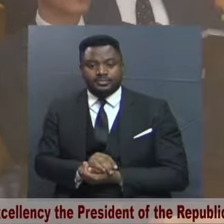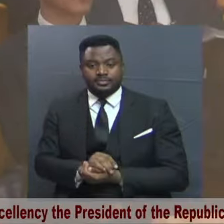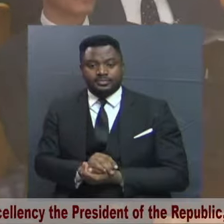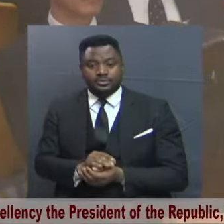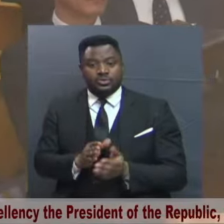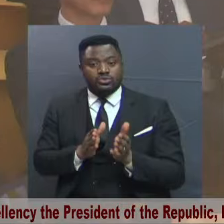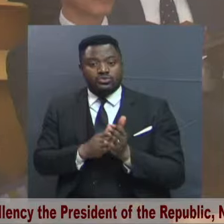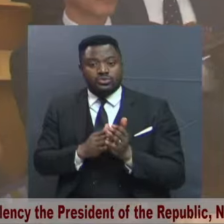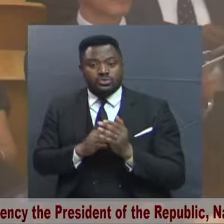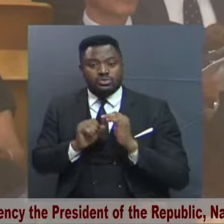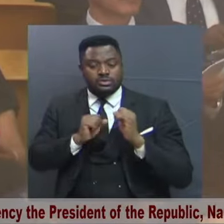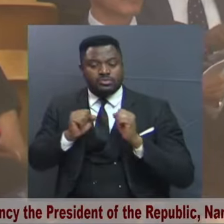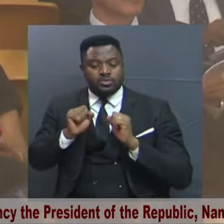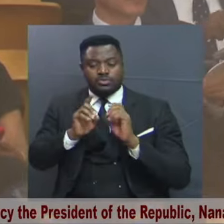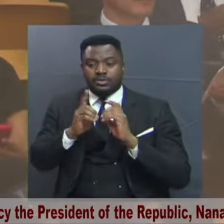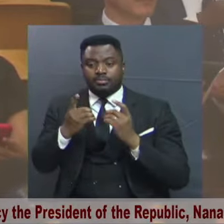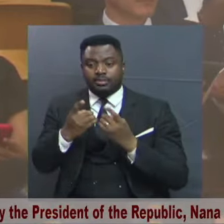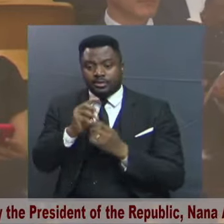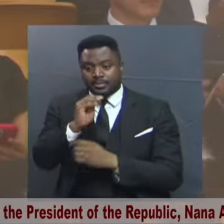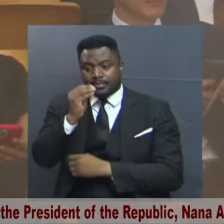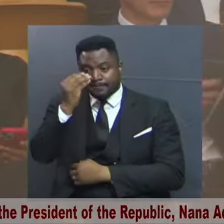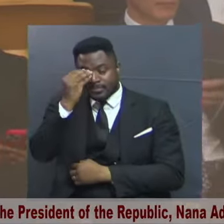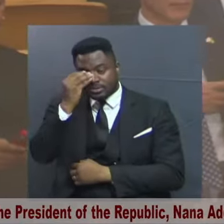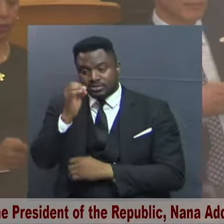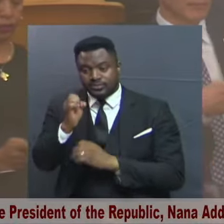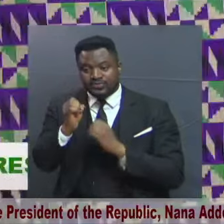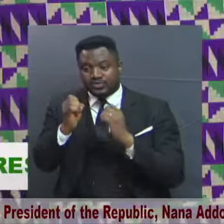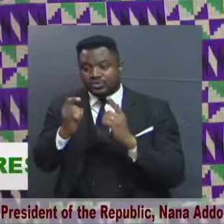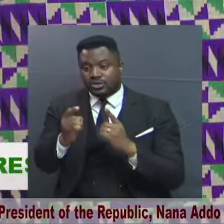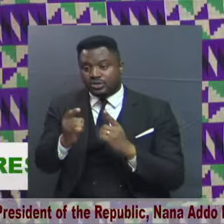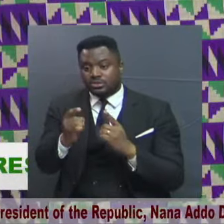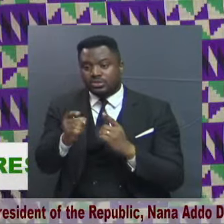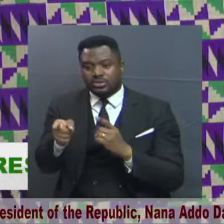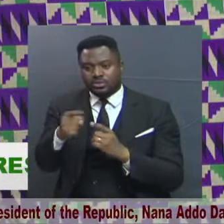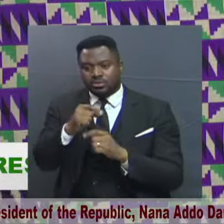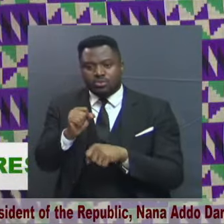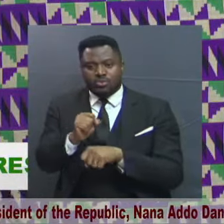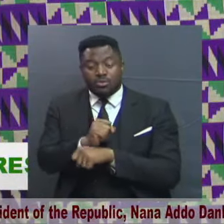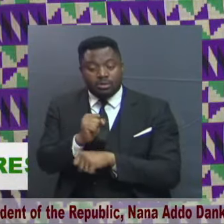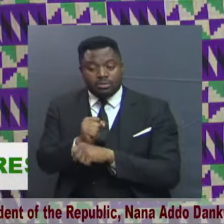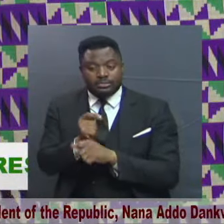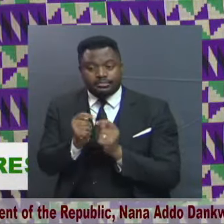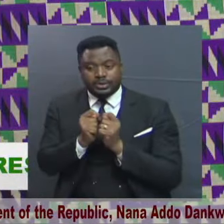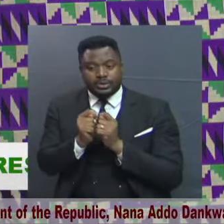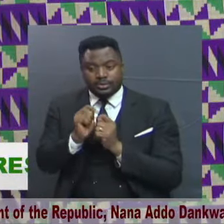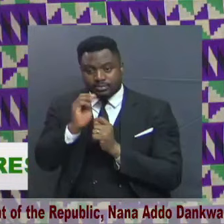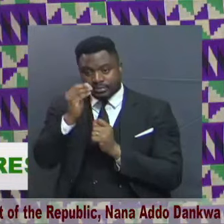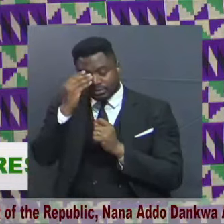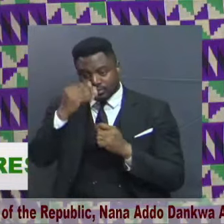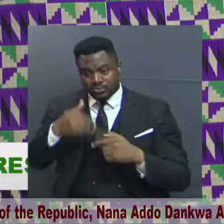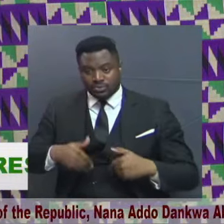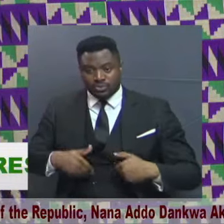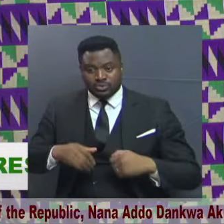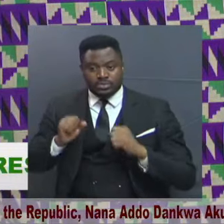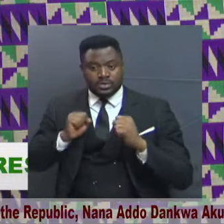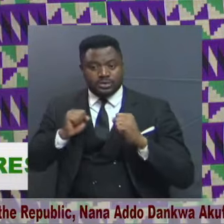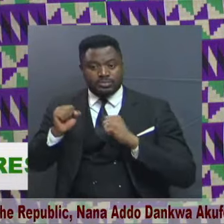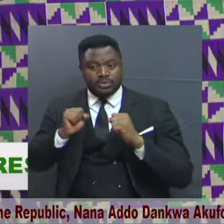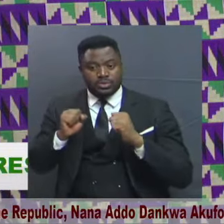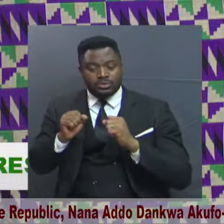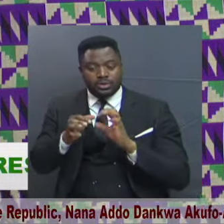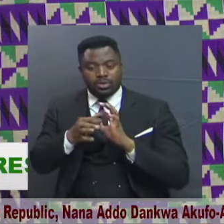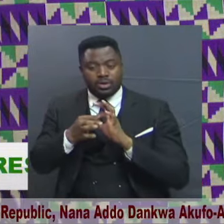school sports Department of the Ministry of Education will work hand inand with the ministry of Youth and Sports in